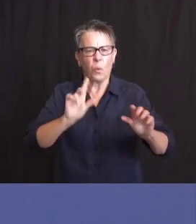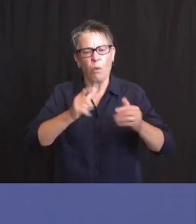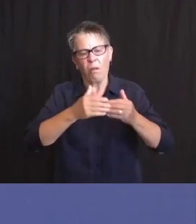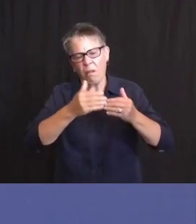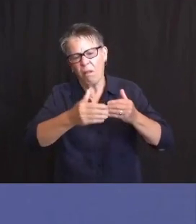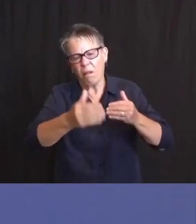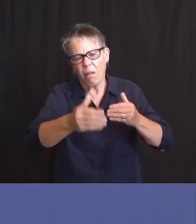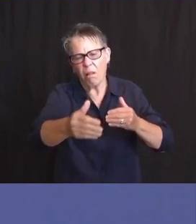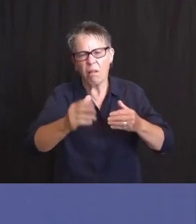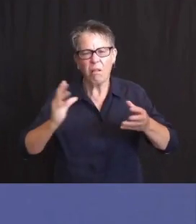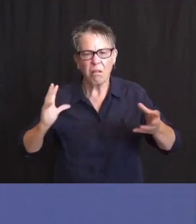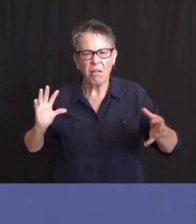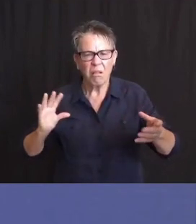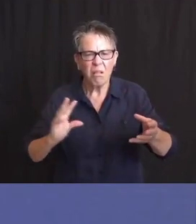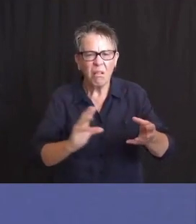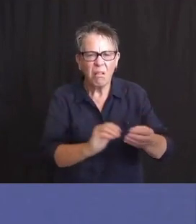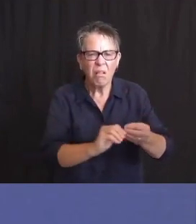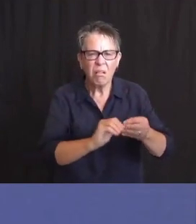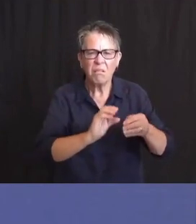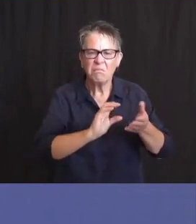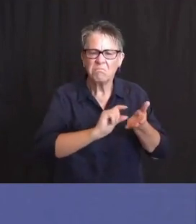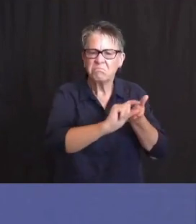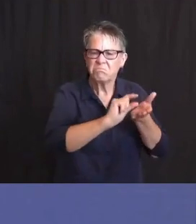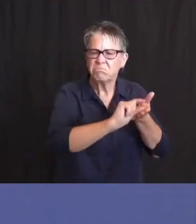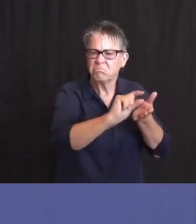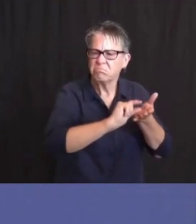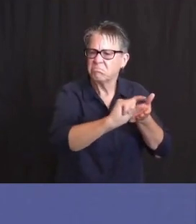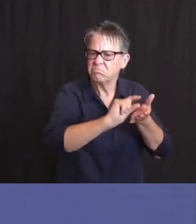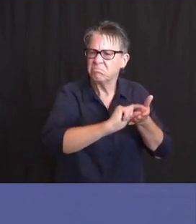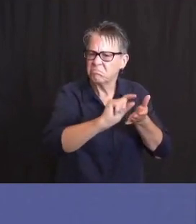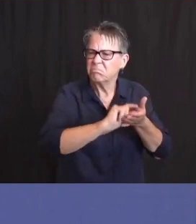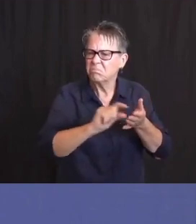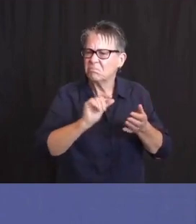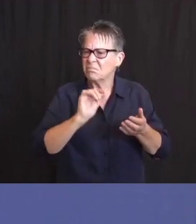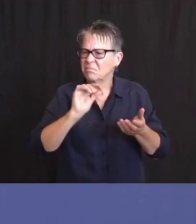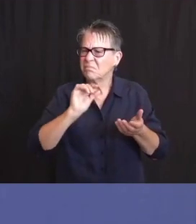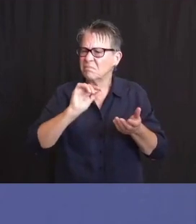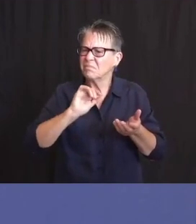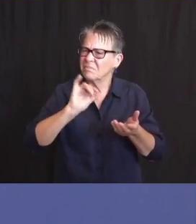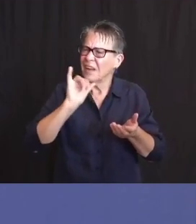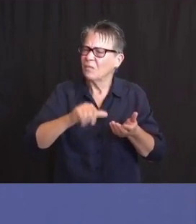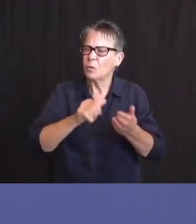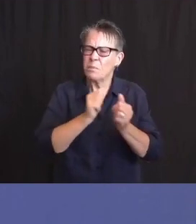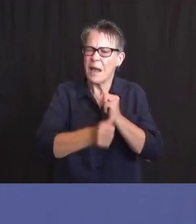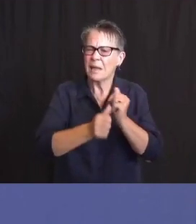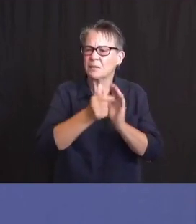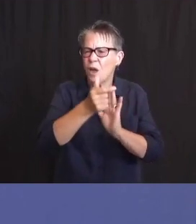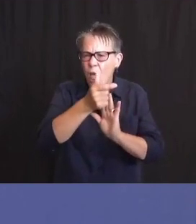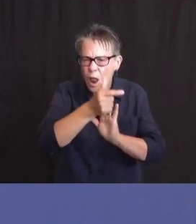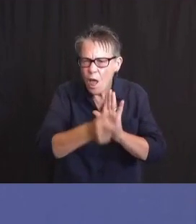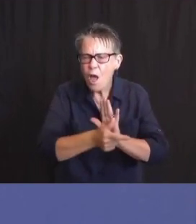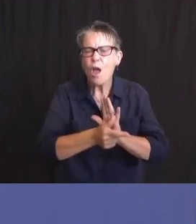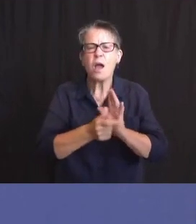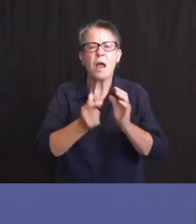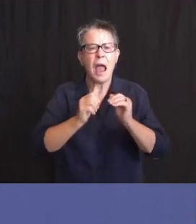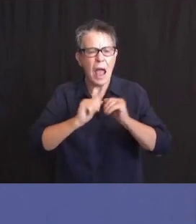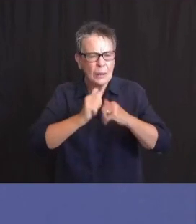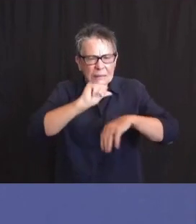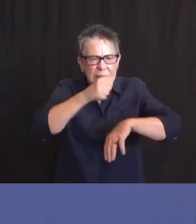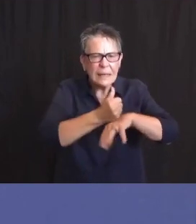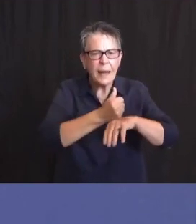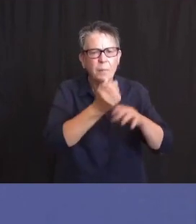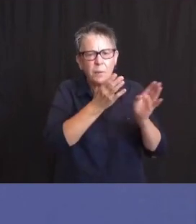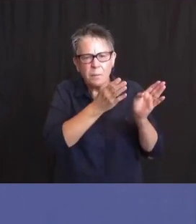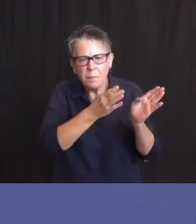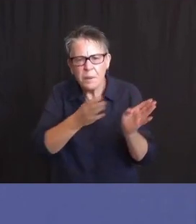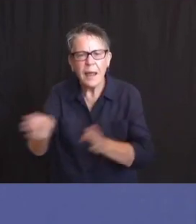authority, so we need laws to be passed, and we're working with them so that there's a plan that more than asking or